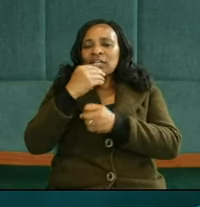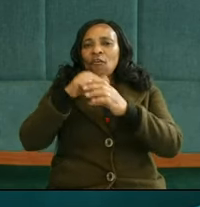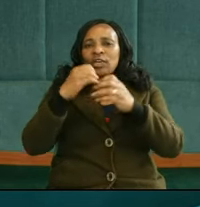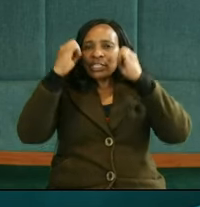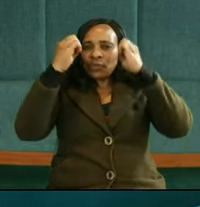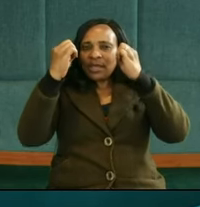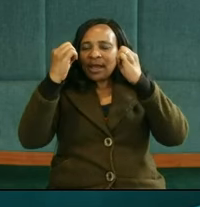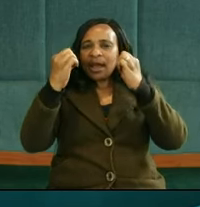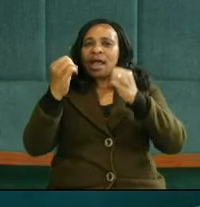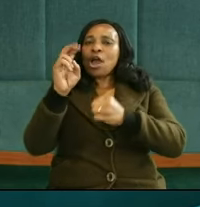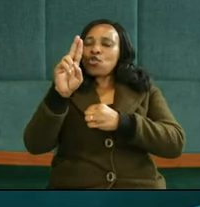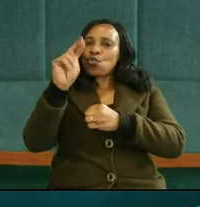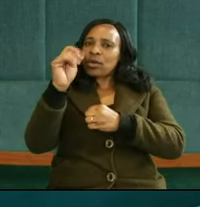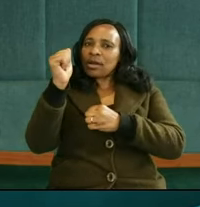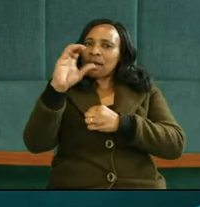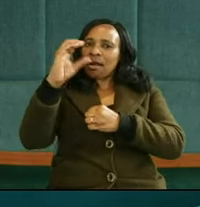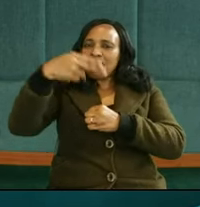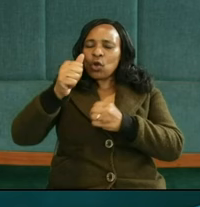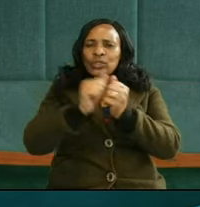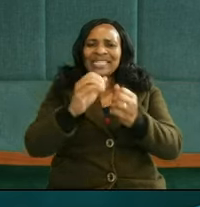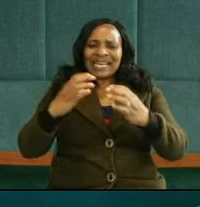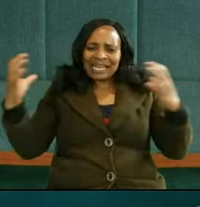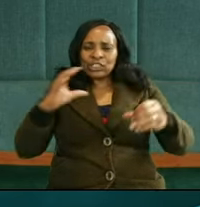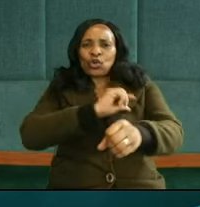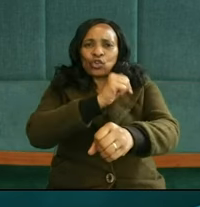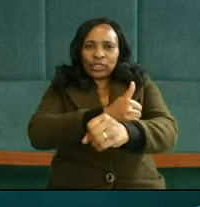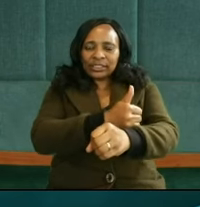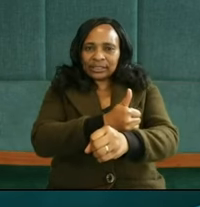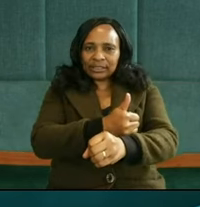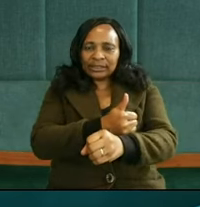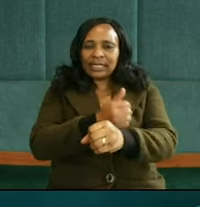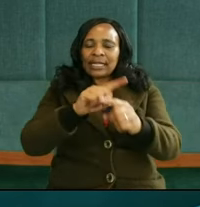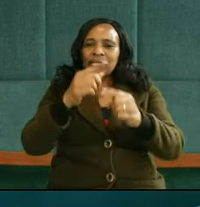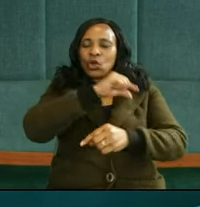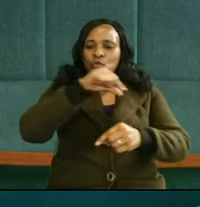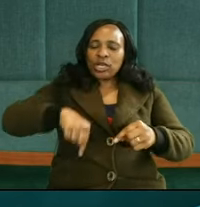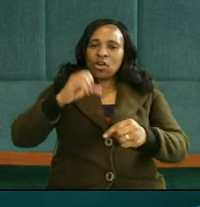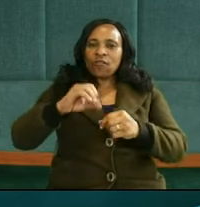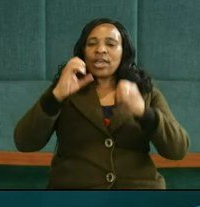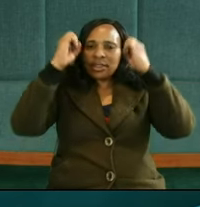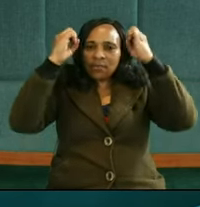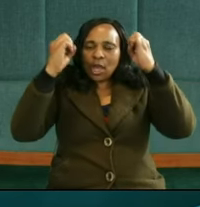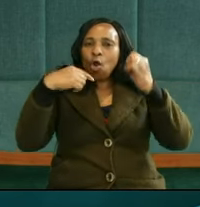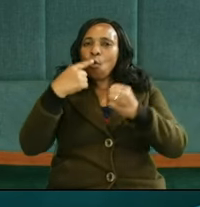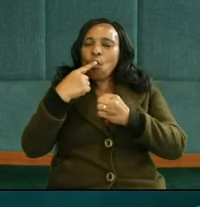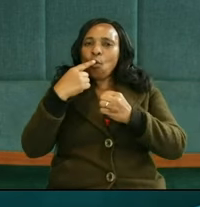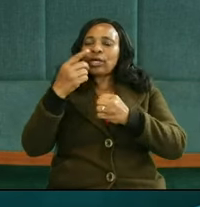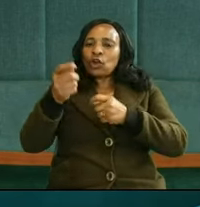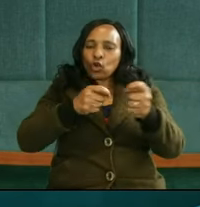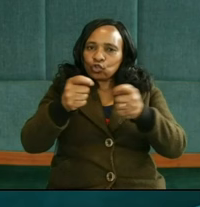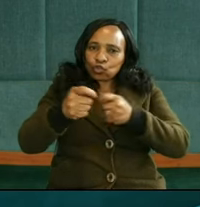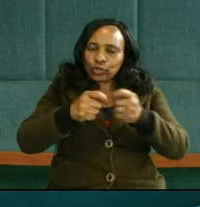Ethiopia, a eunuch of great authority under Candace, the queen of Ethiopia, who had charge